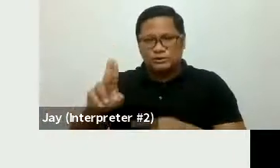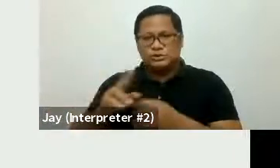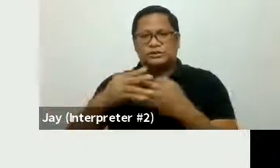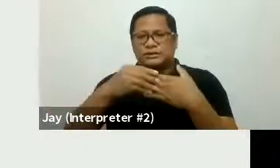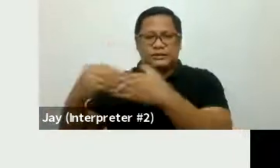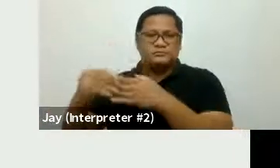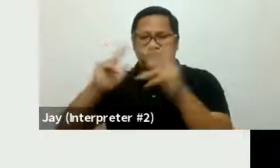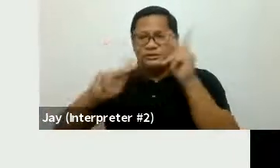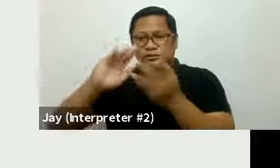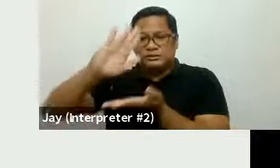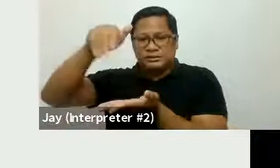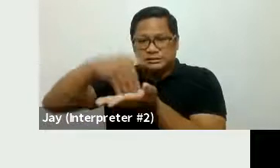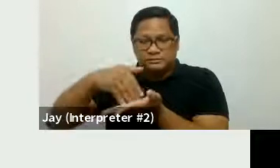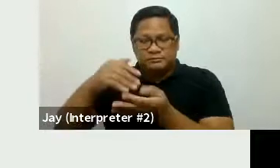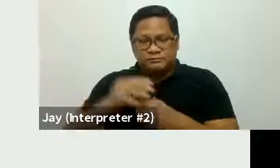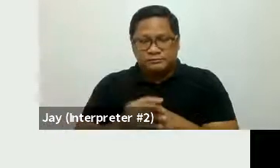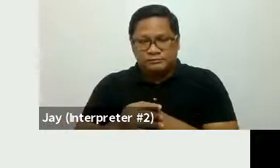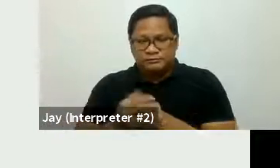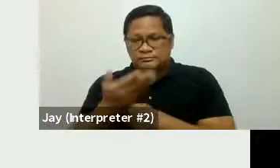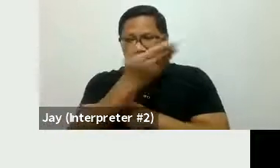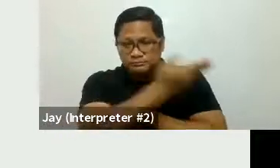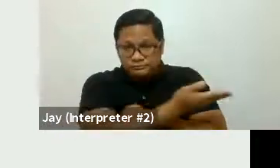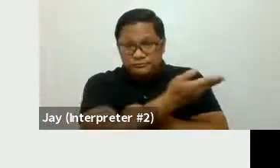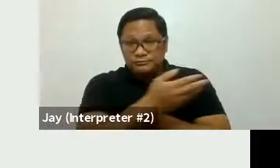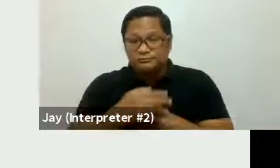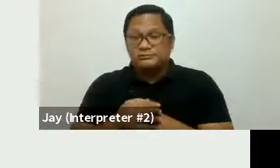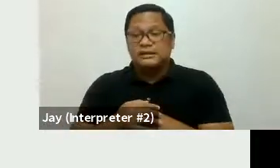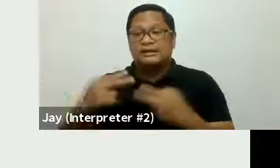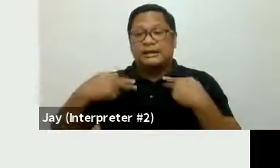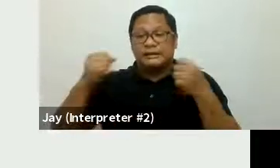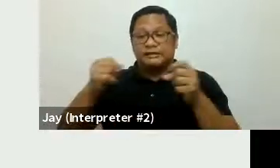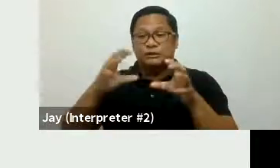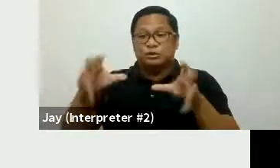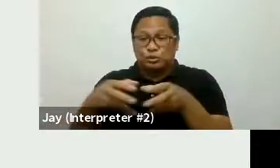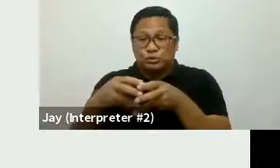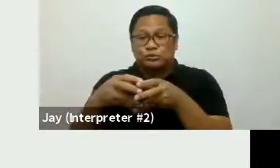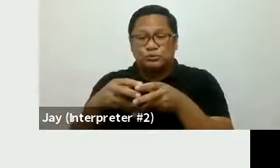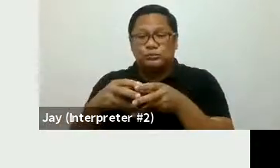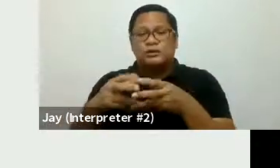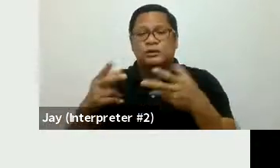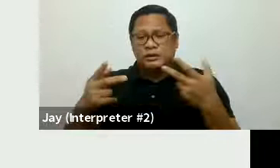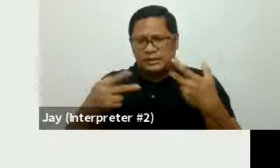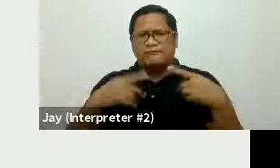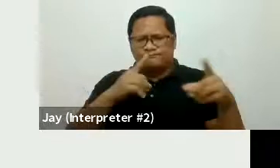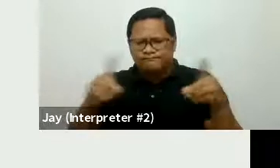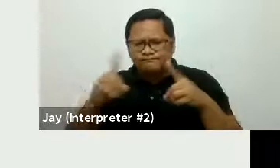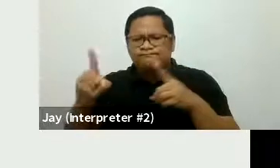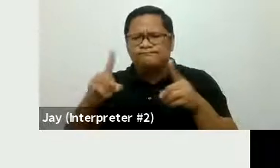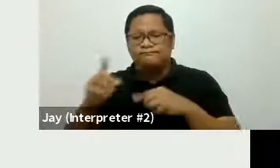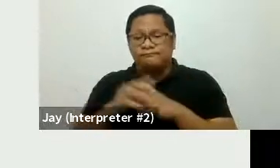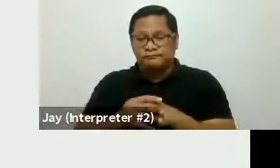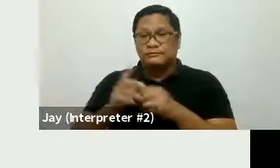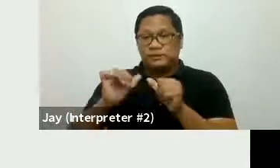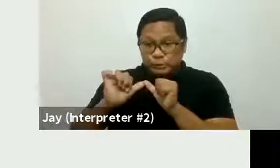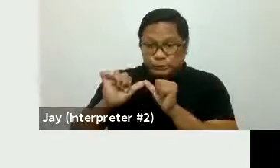certain extent, this was something that the health sector has long been doing or